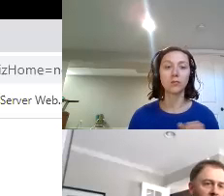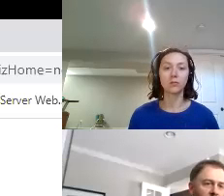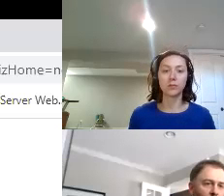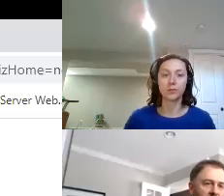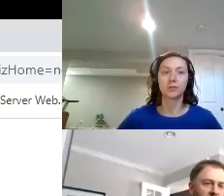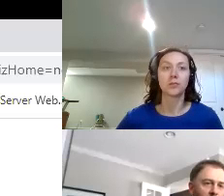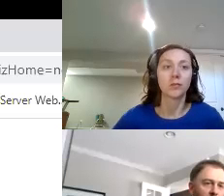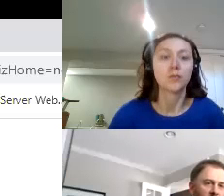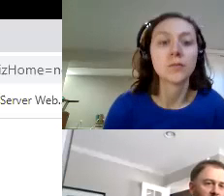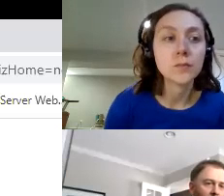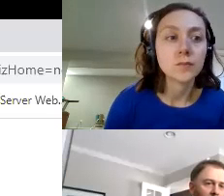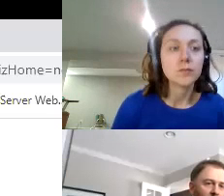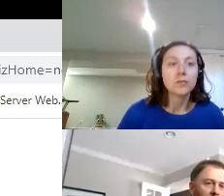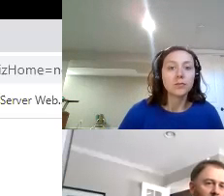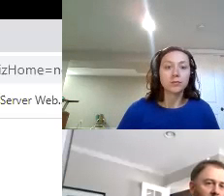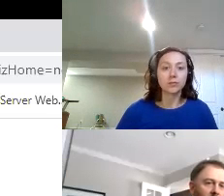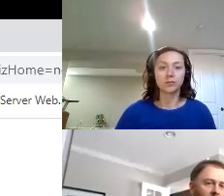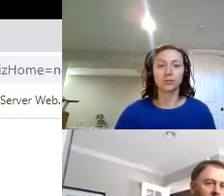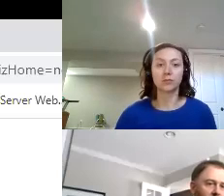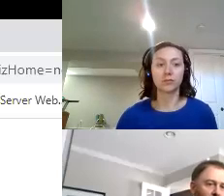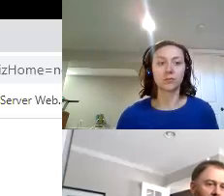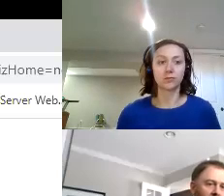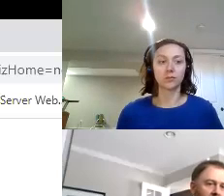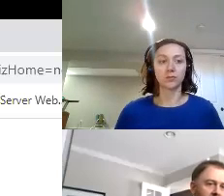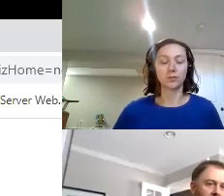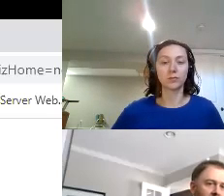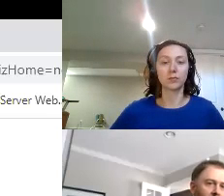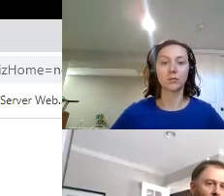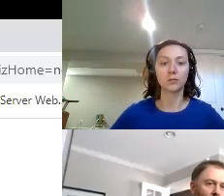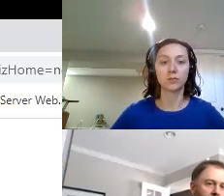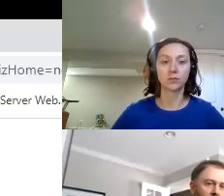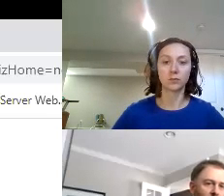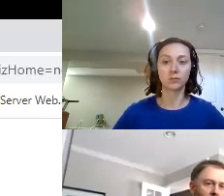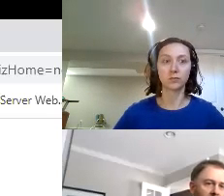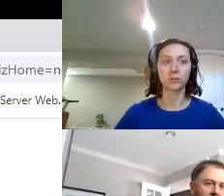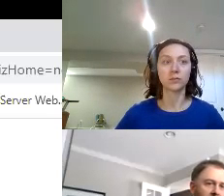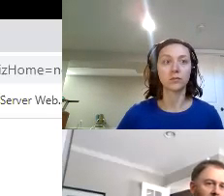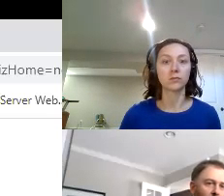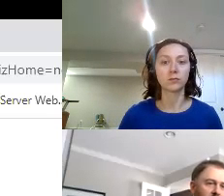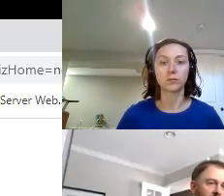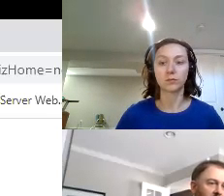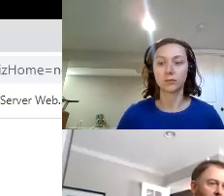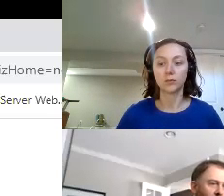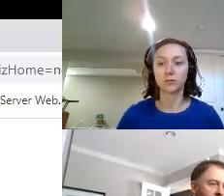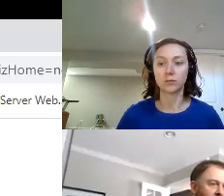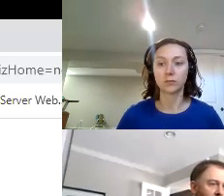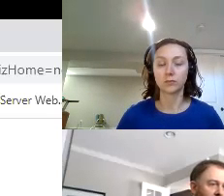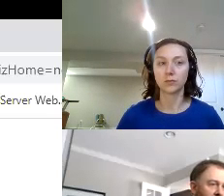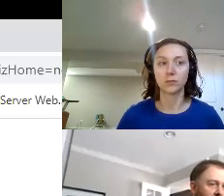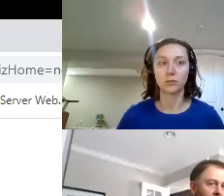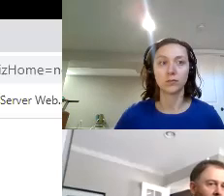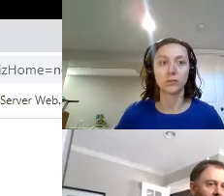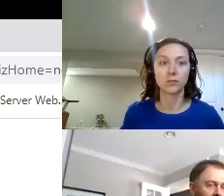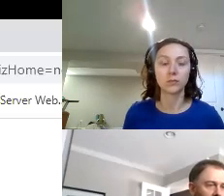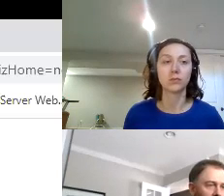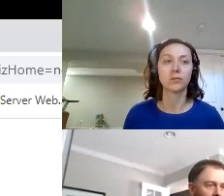was 47% for Arapahoe County. And for 2019, that number was, or 2018, that number was